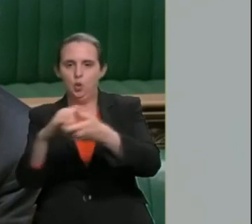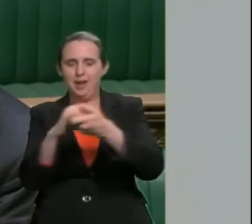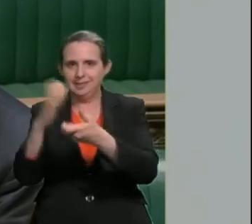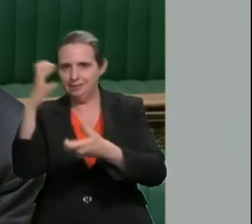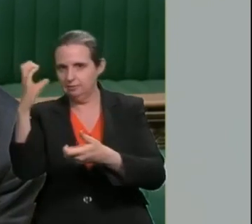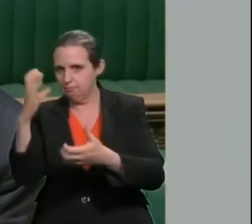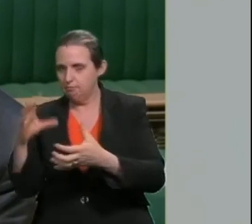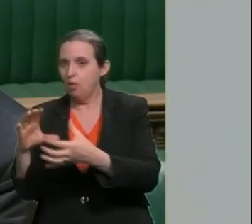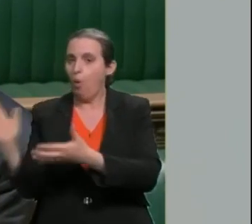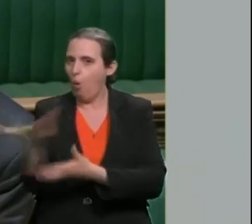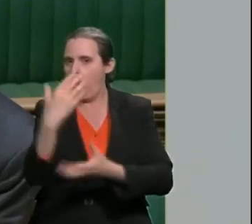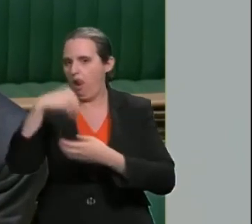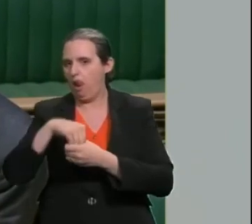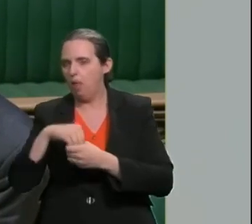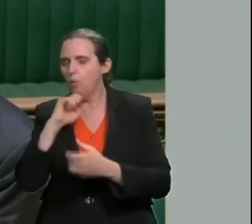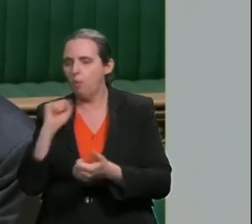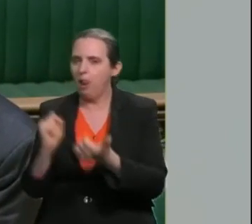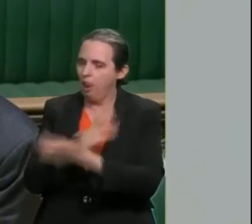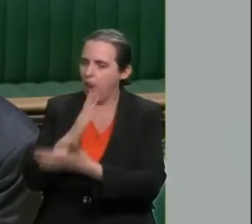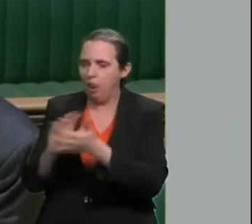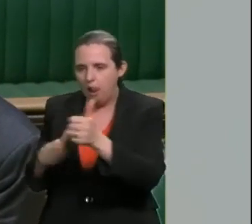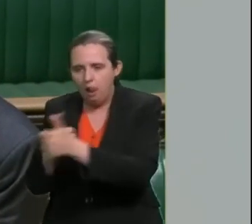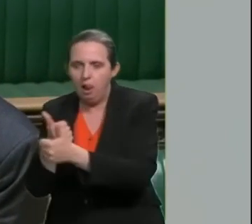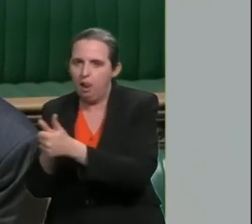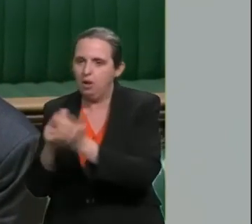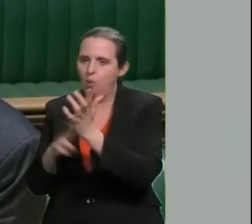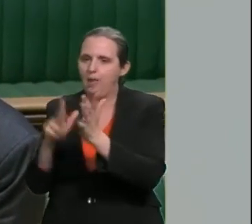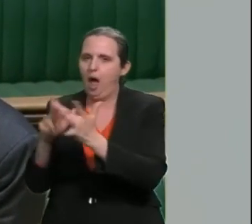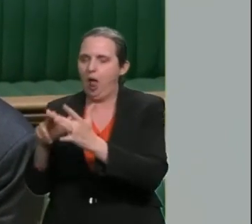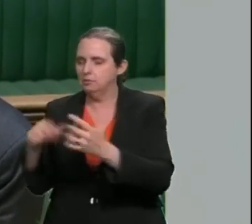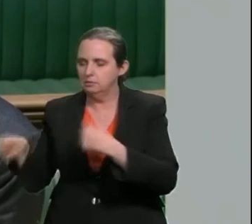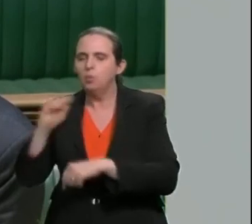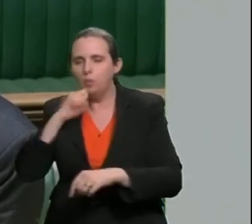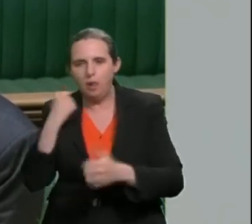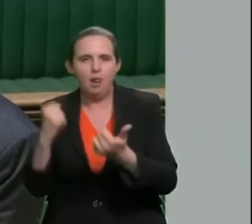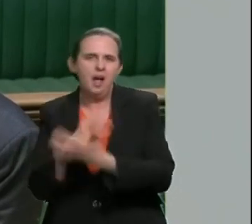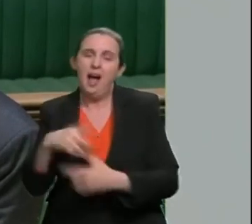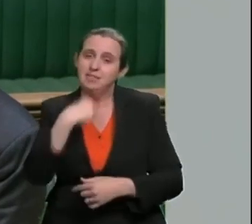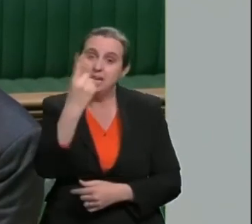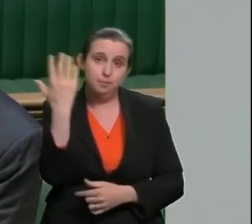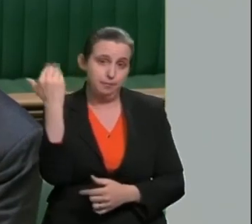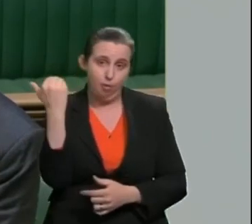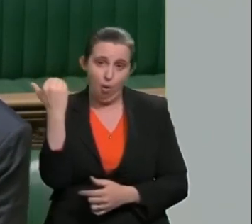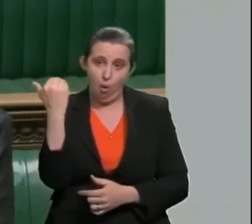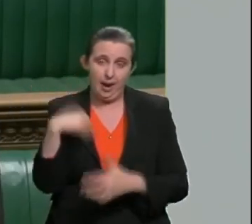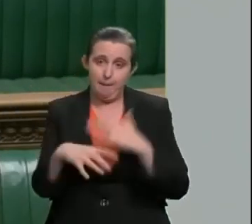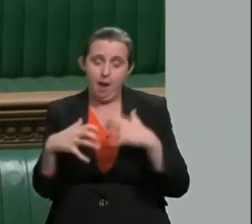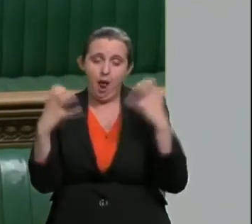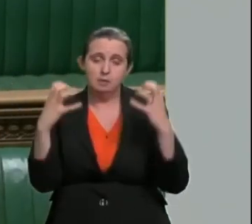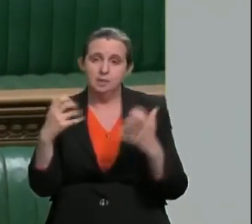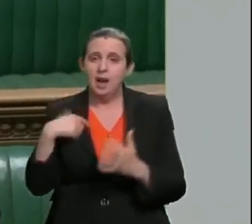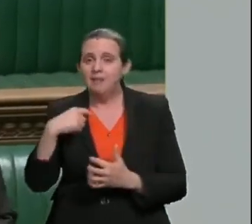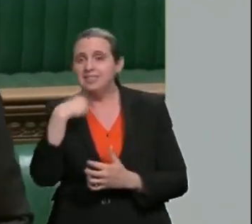do everything we can to ensure that that is the case, including, as I've said in the chamber before, and to his